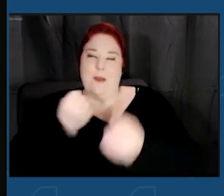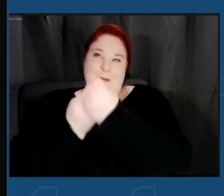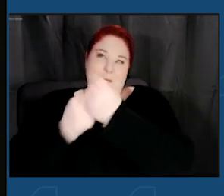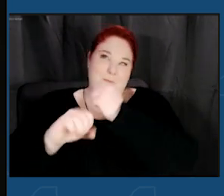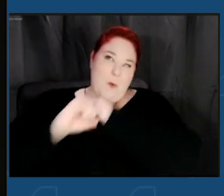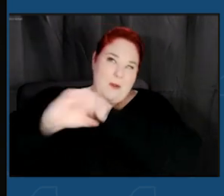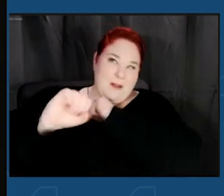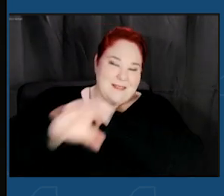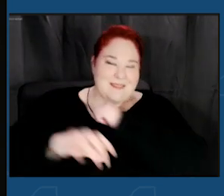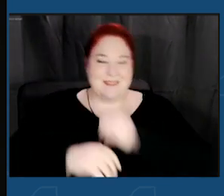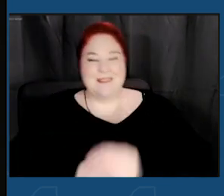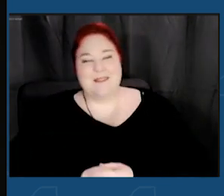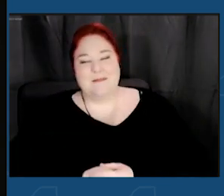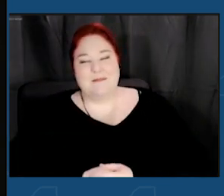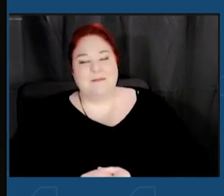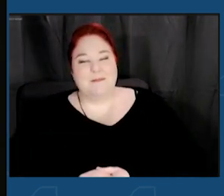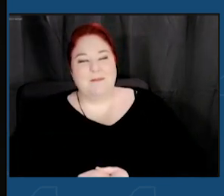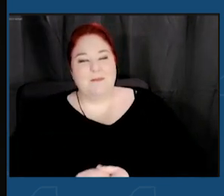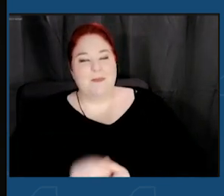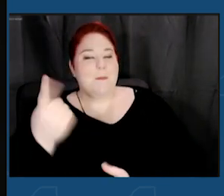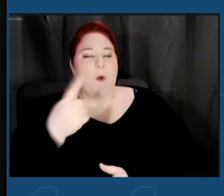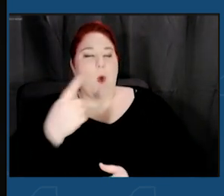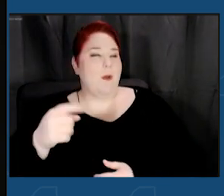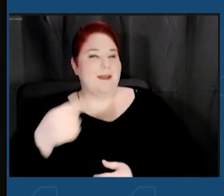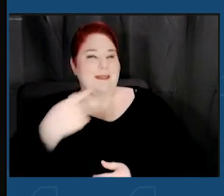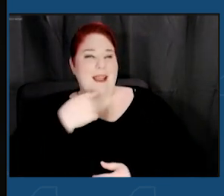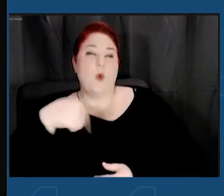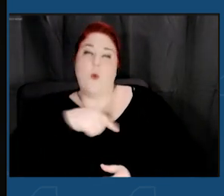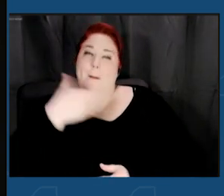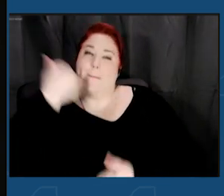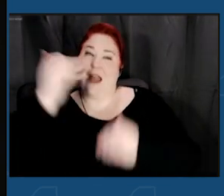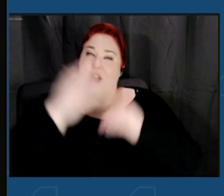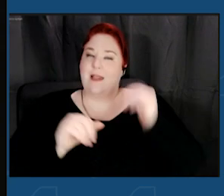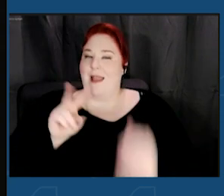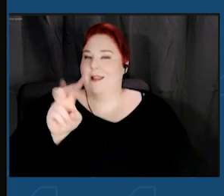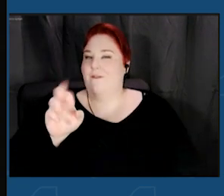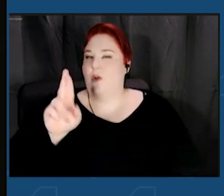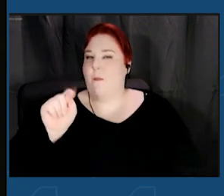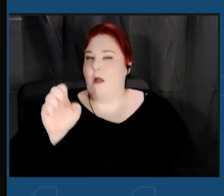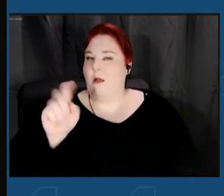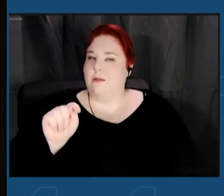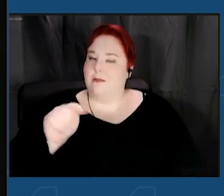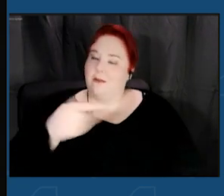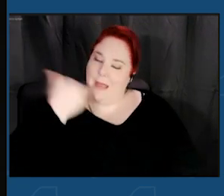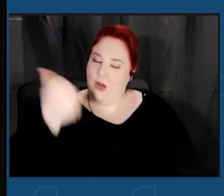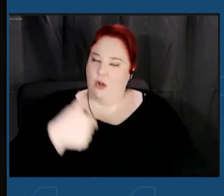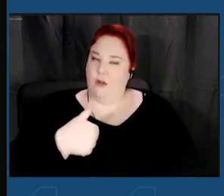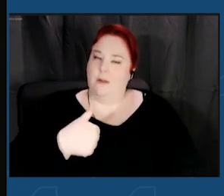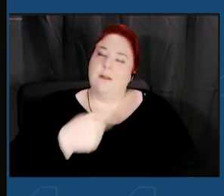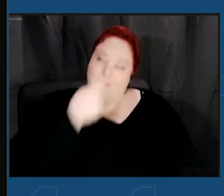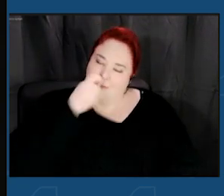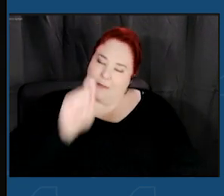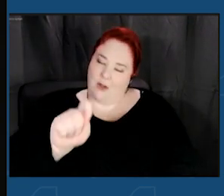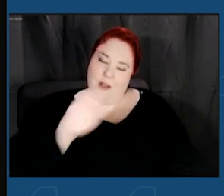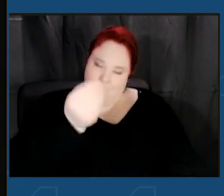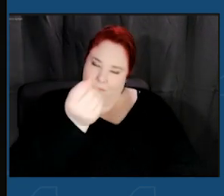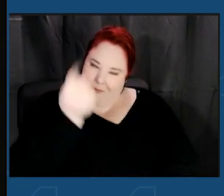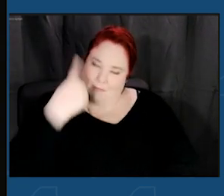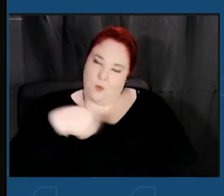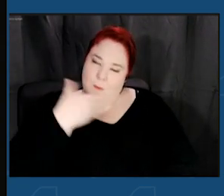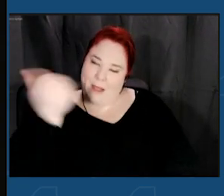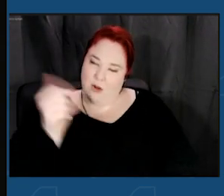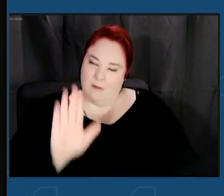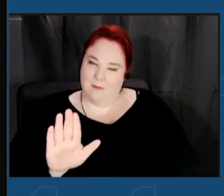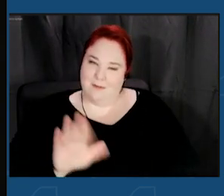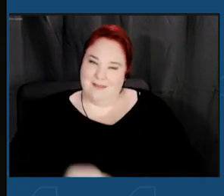Southern Tier, always bragging that we're better than Vermont. Always. Just period end, we're better than Vermont. That's it.